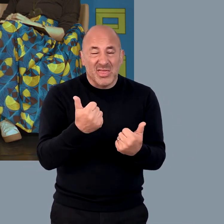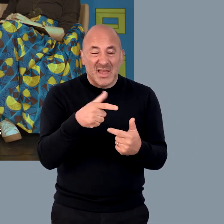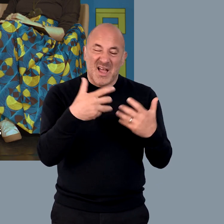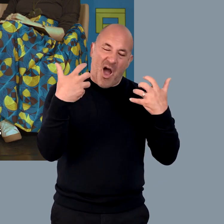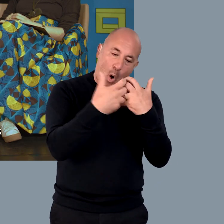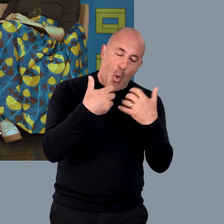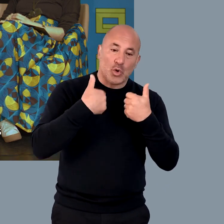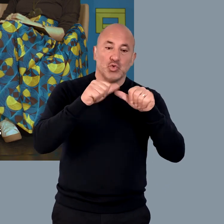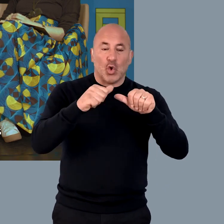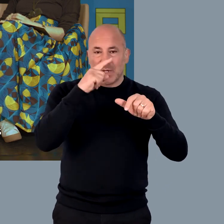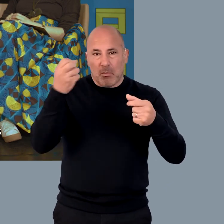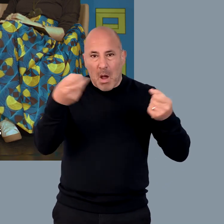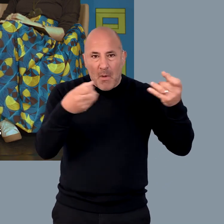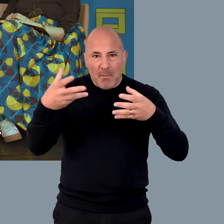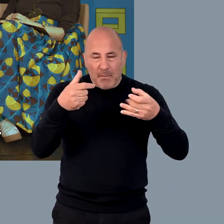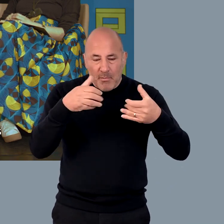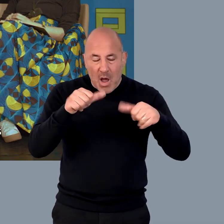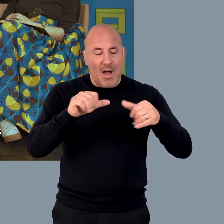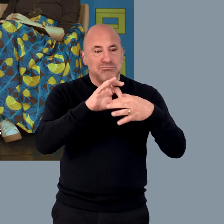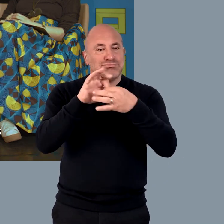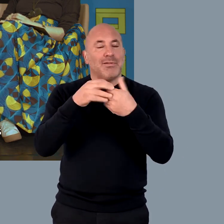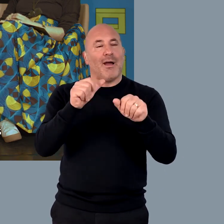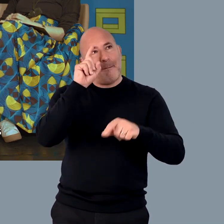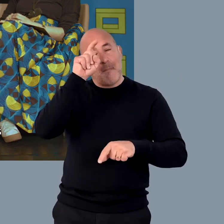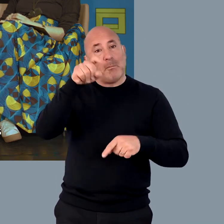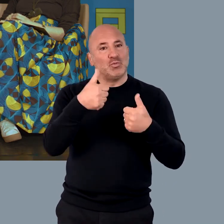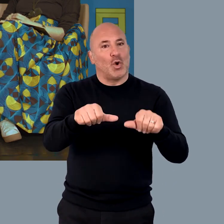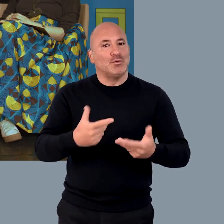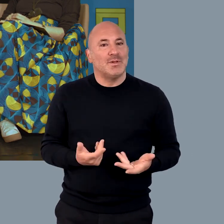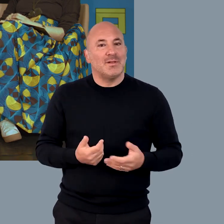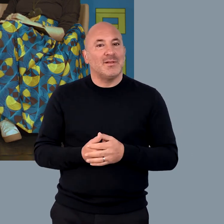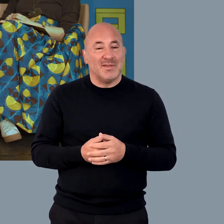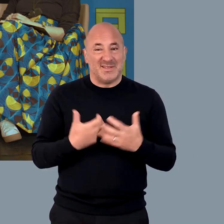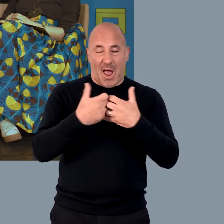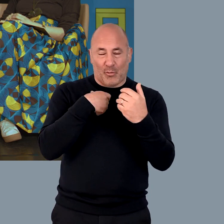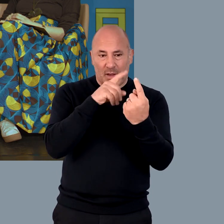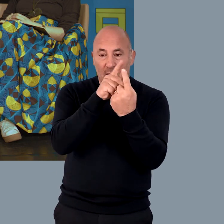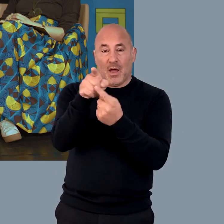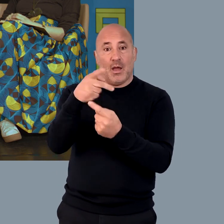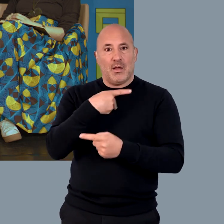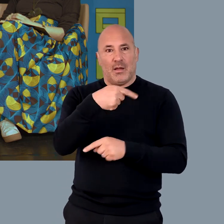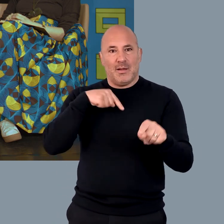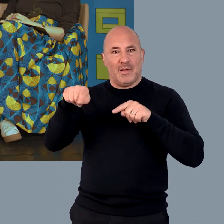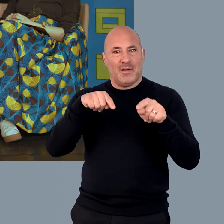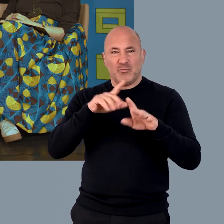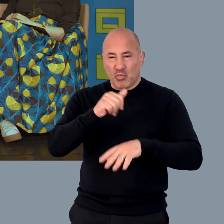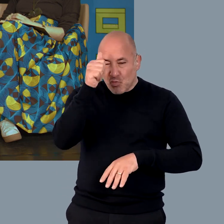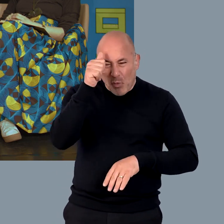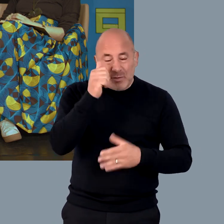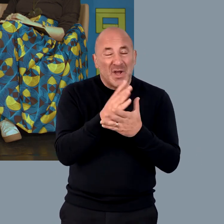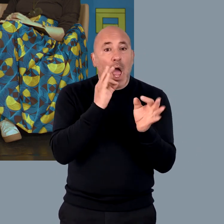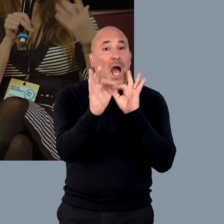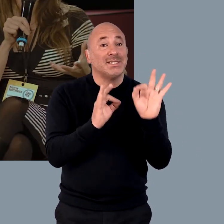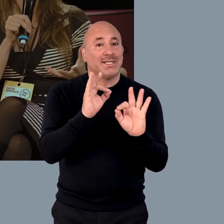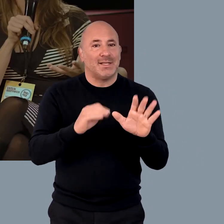to do that, because this is how we find the solutions and find the solutions together. And this is how we find our partners. It's not about knowing,